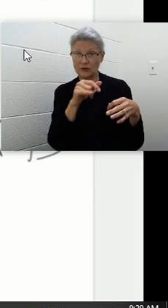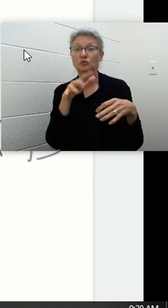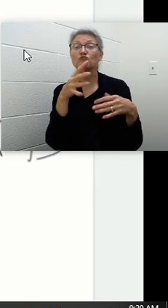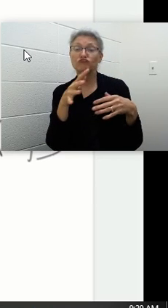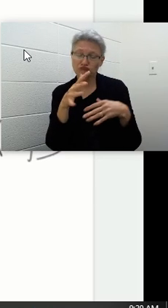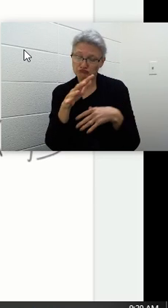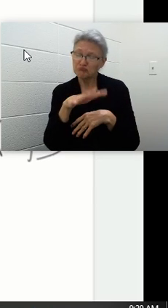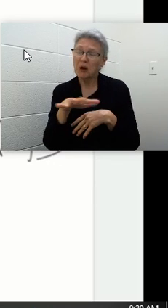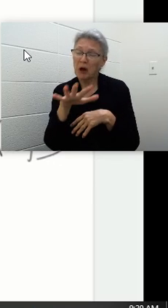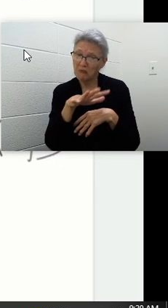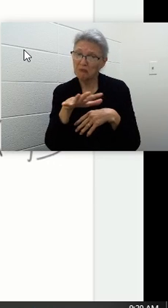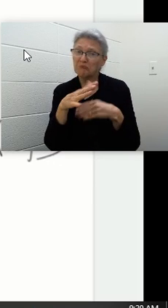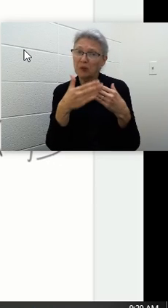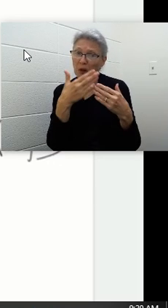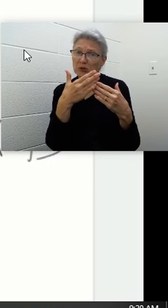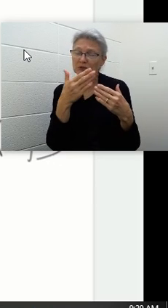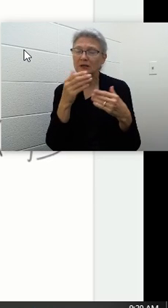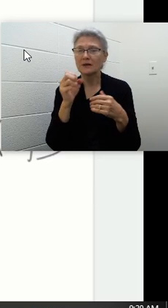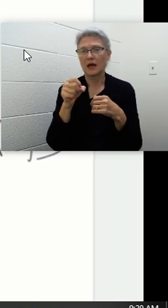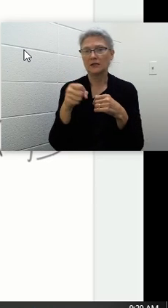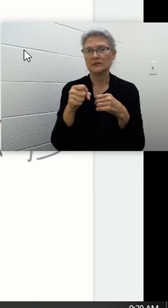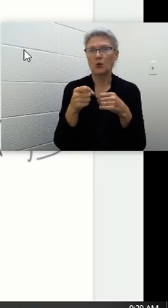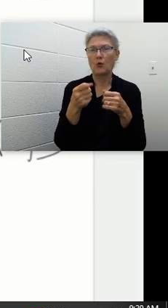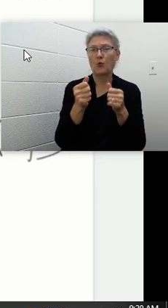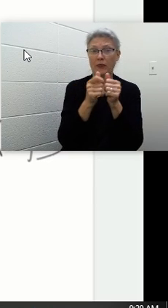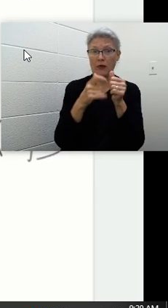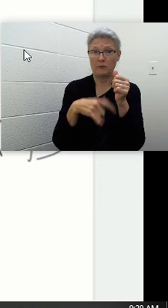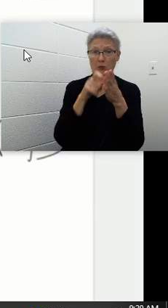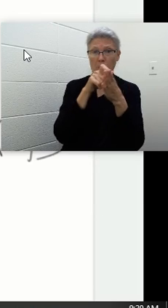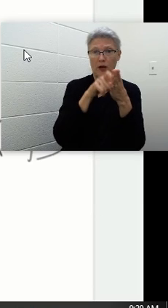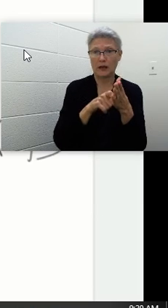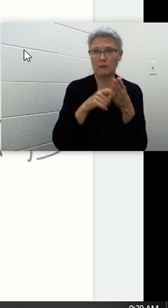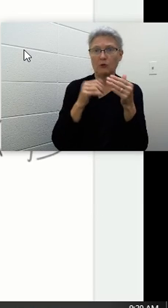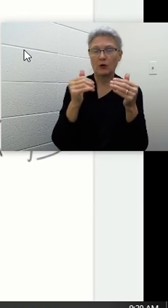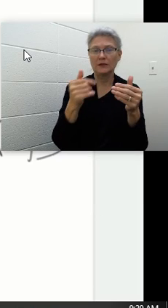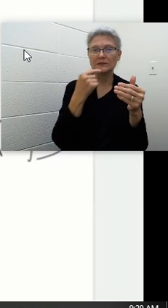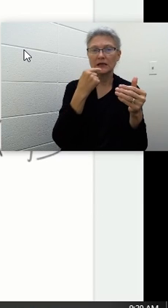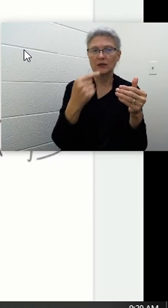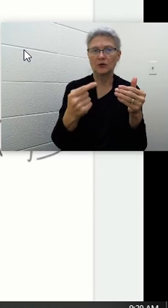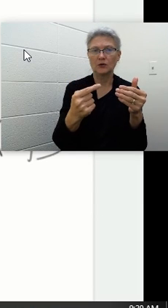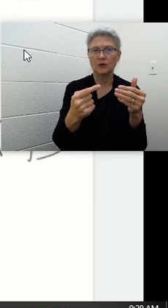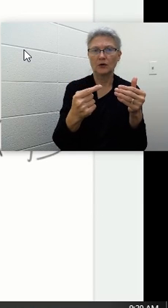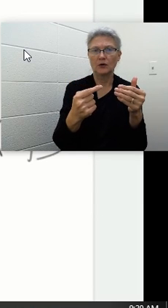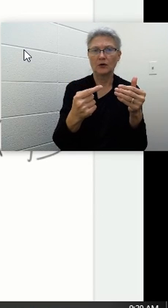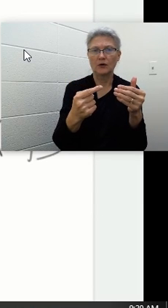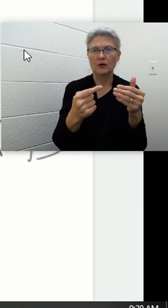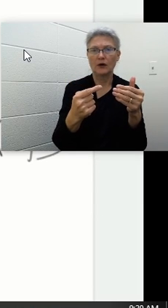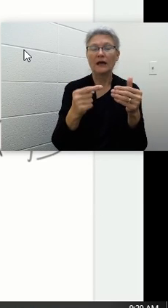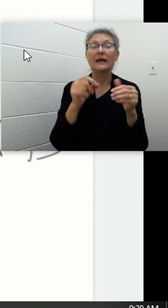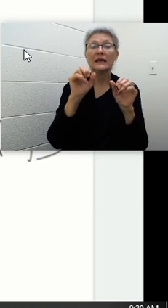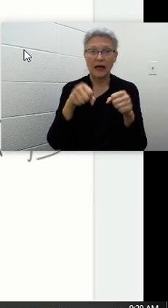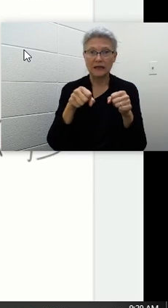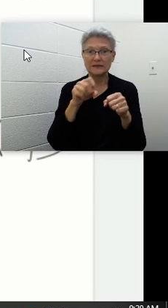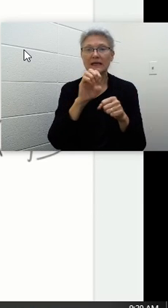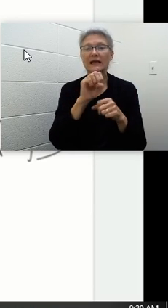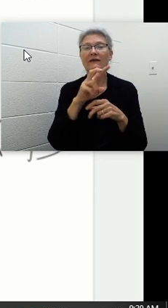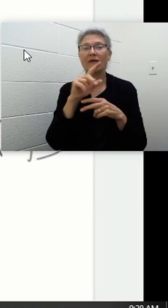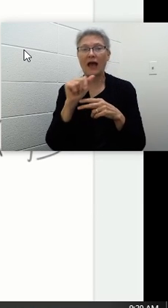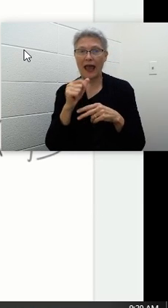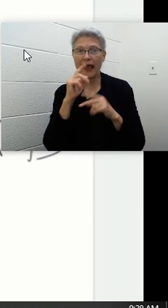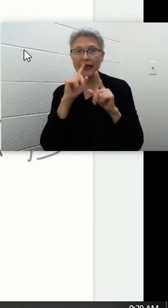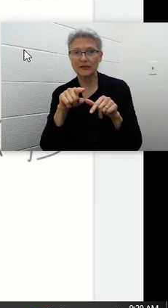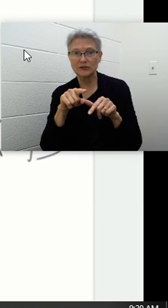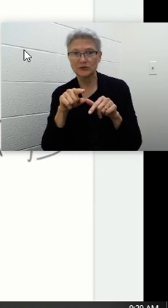yes, and without me physically writing it on this board, I'm going to go ahead and tell you via audio. Yes, Eva's answer